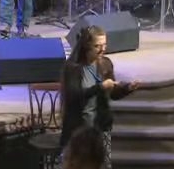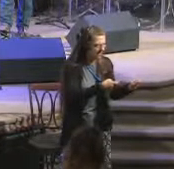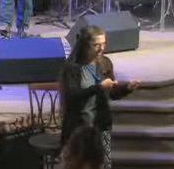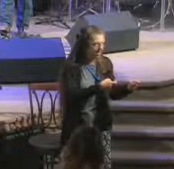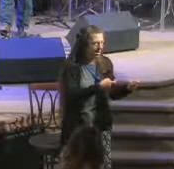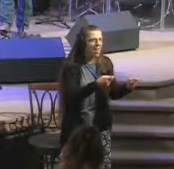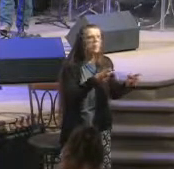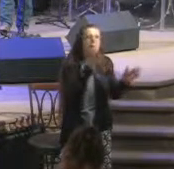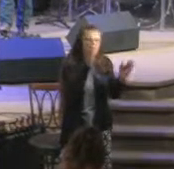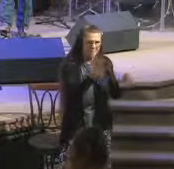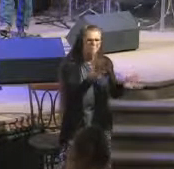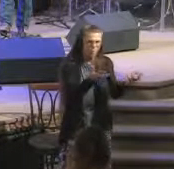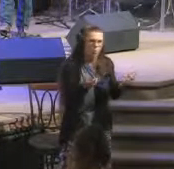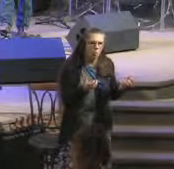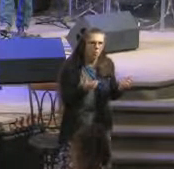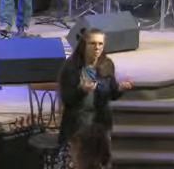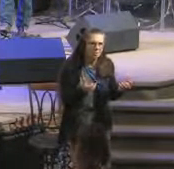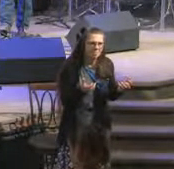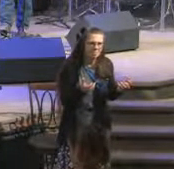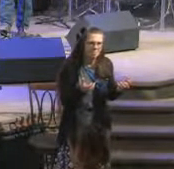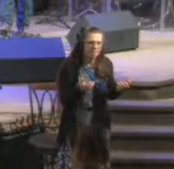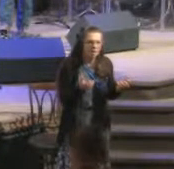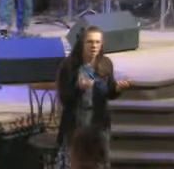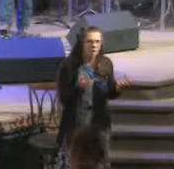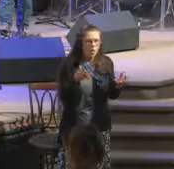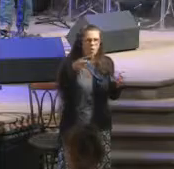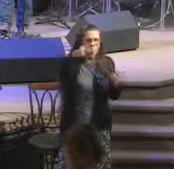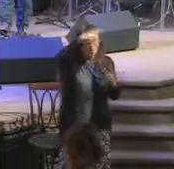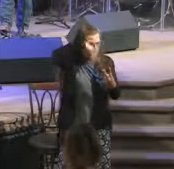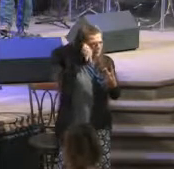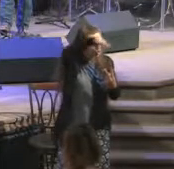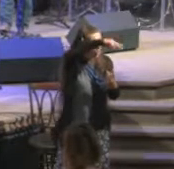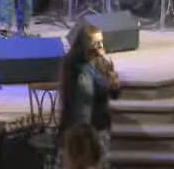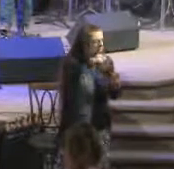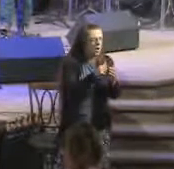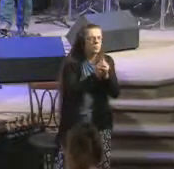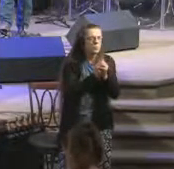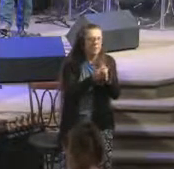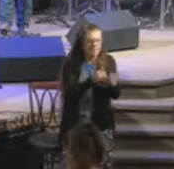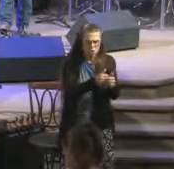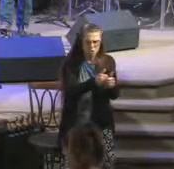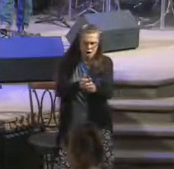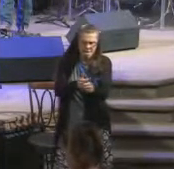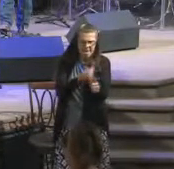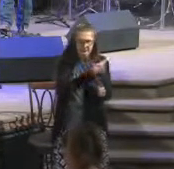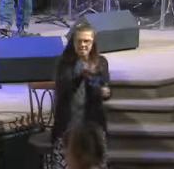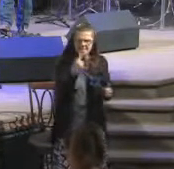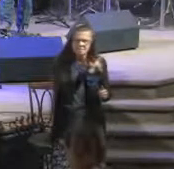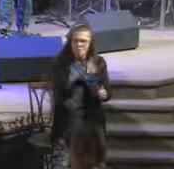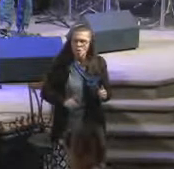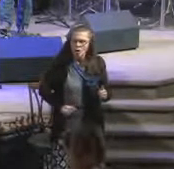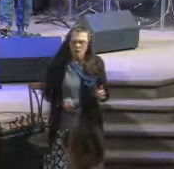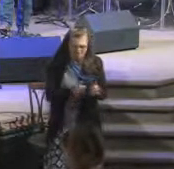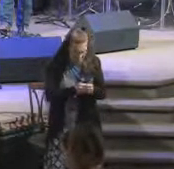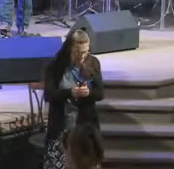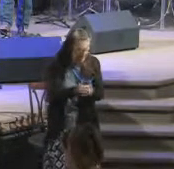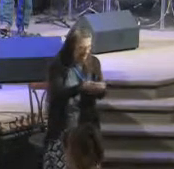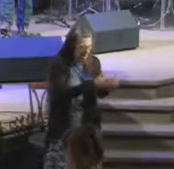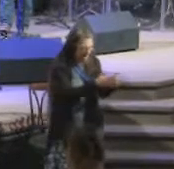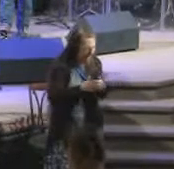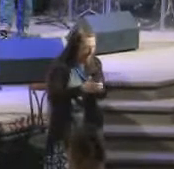that people want. Watch over us, Lord. I pray that you would guide and direct our steps. Lead us, Lord God.